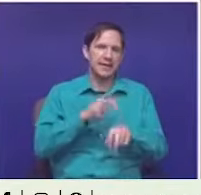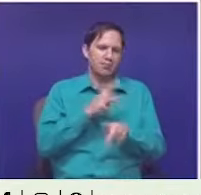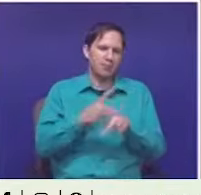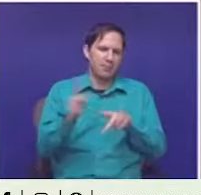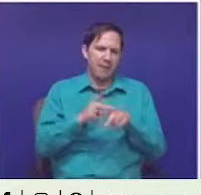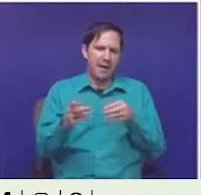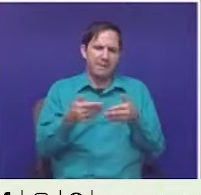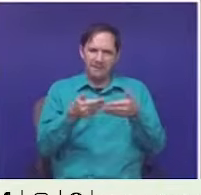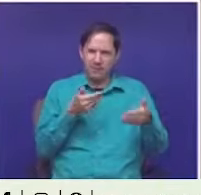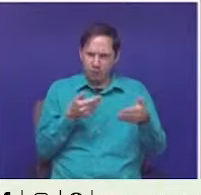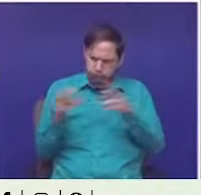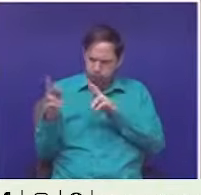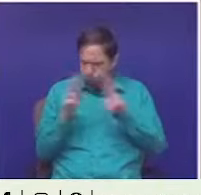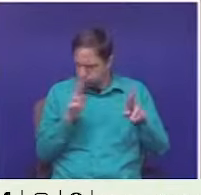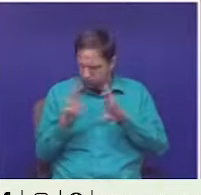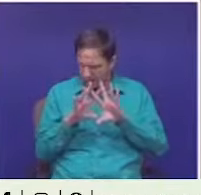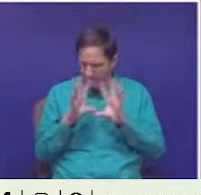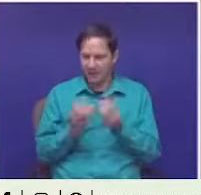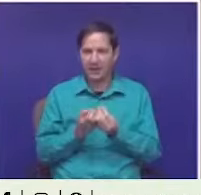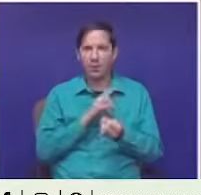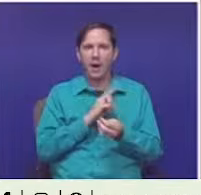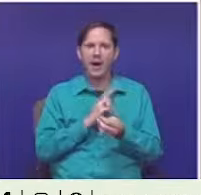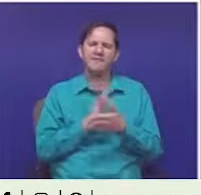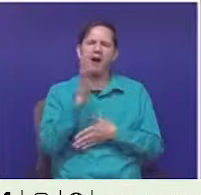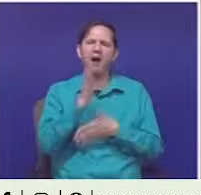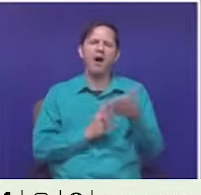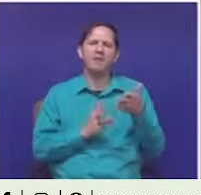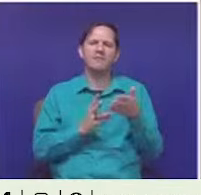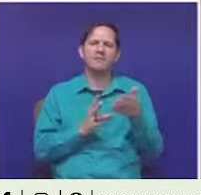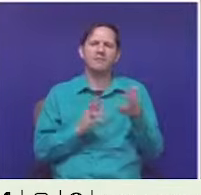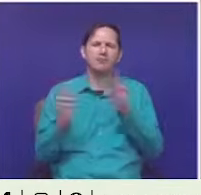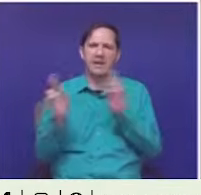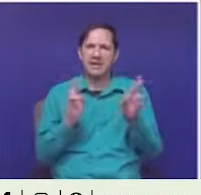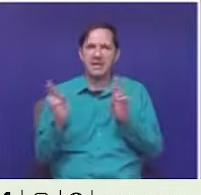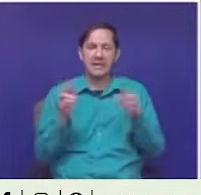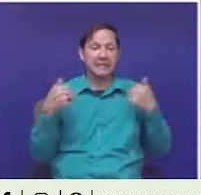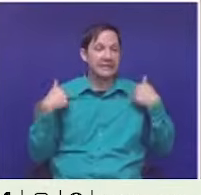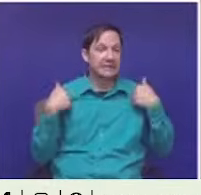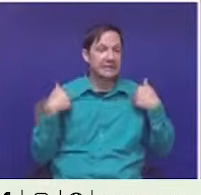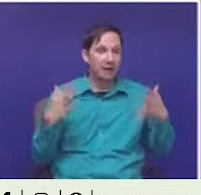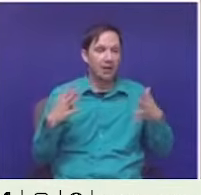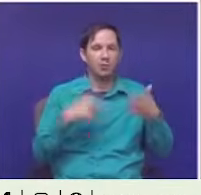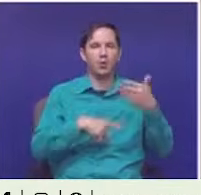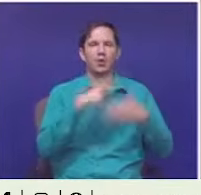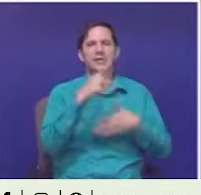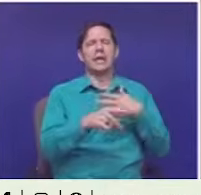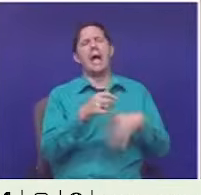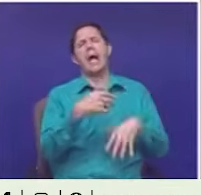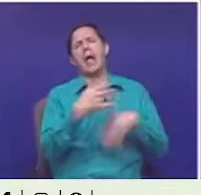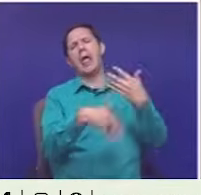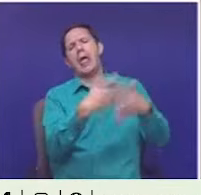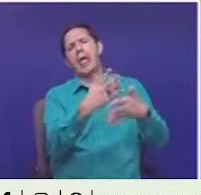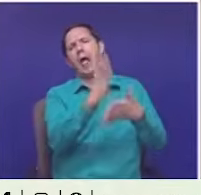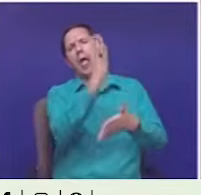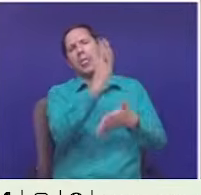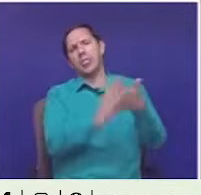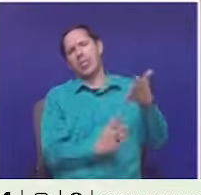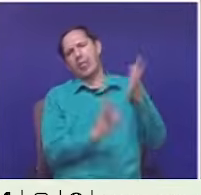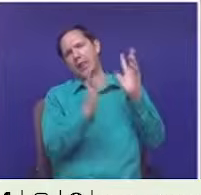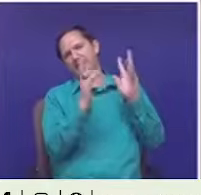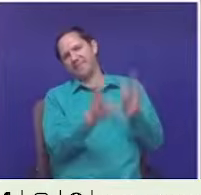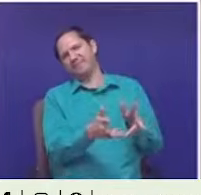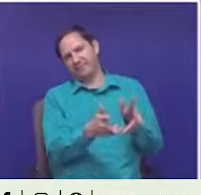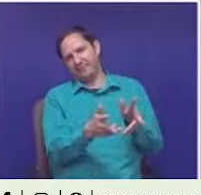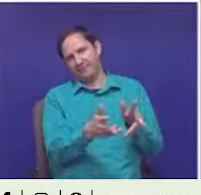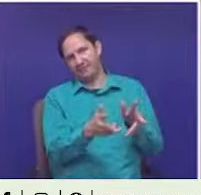often causes delays. And so the provinces must be clear about what the project looks like, what the planning is, before they